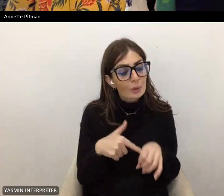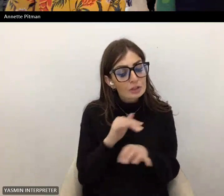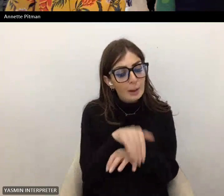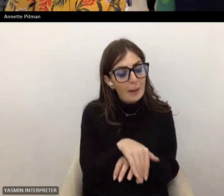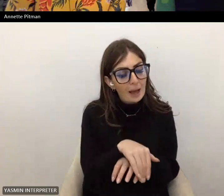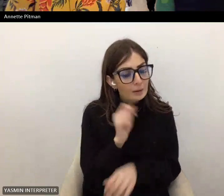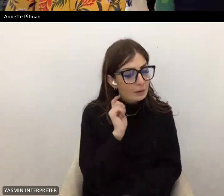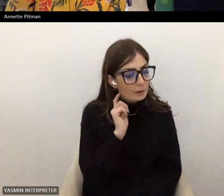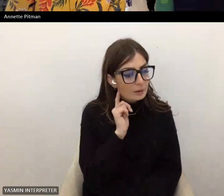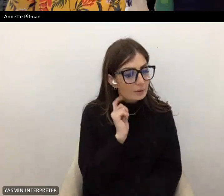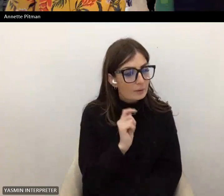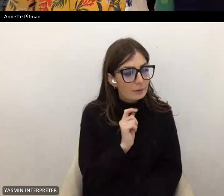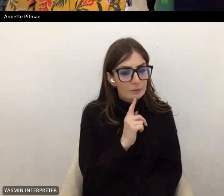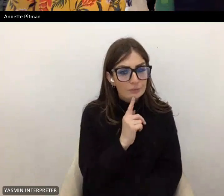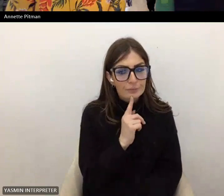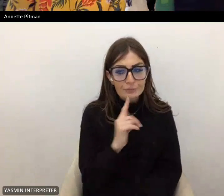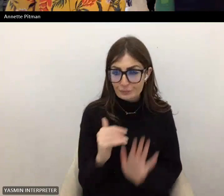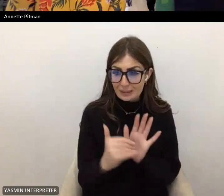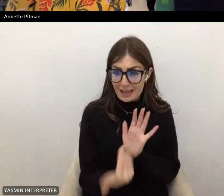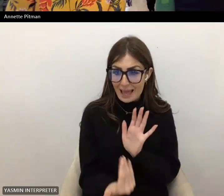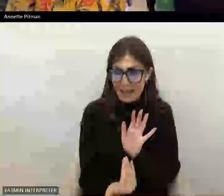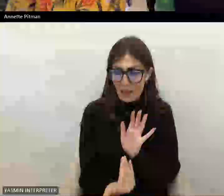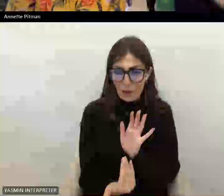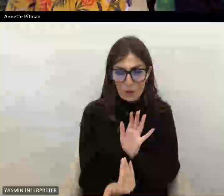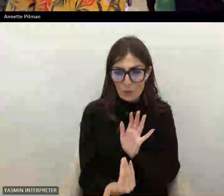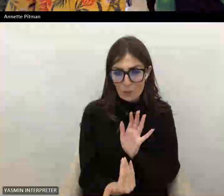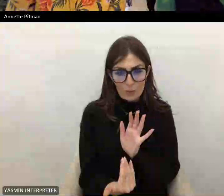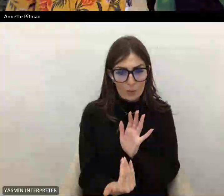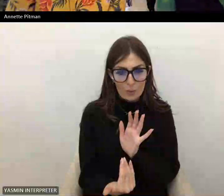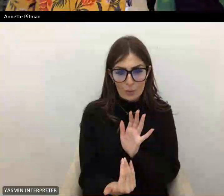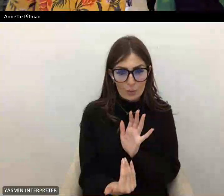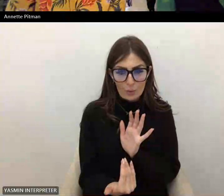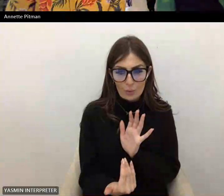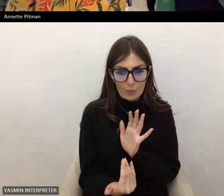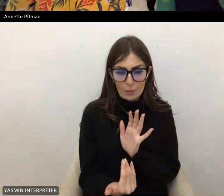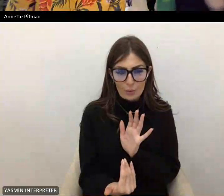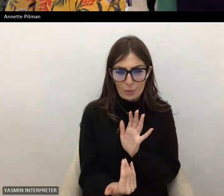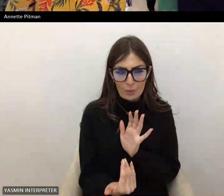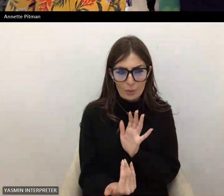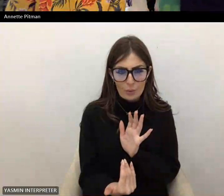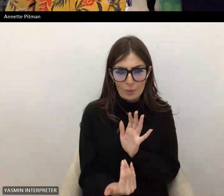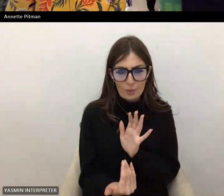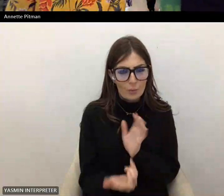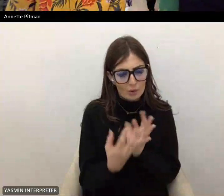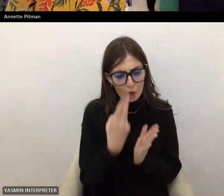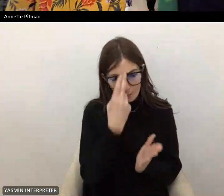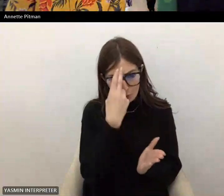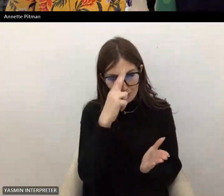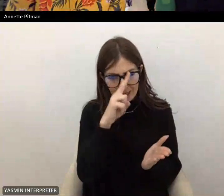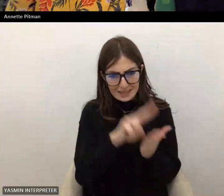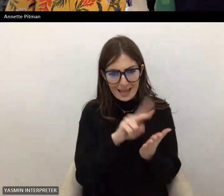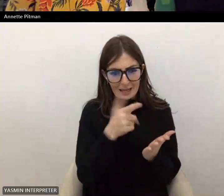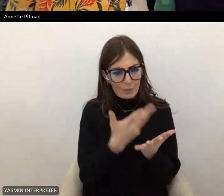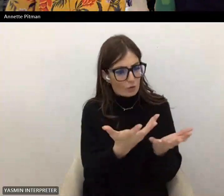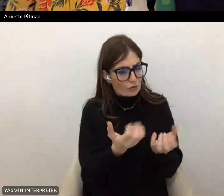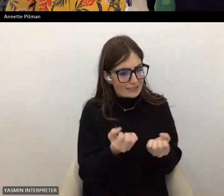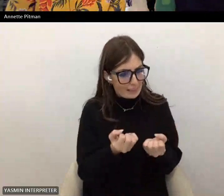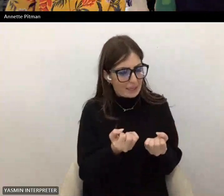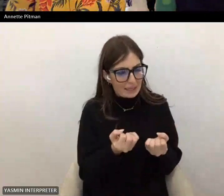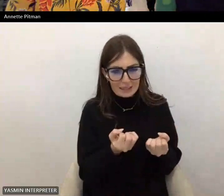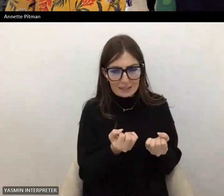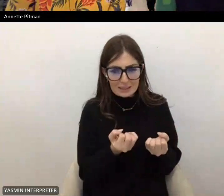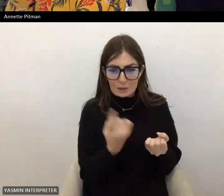about the fact that now we don't put people's the names of recipients who